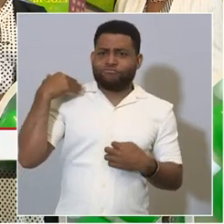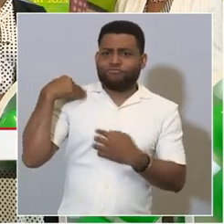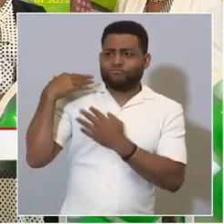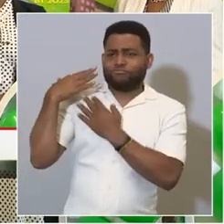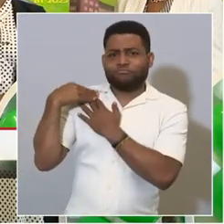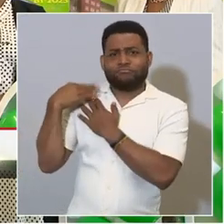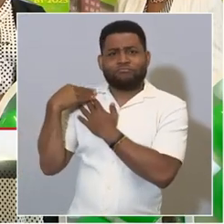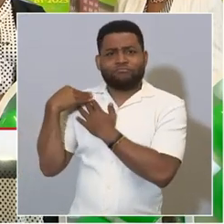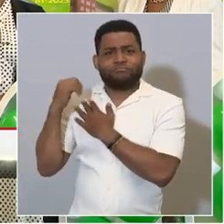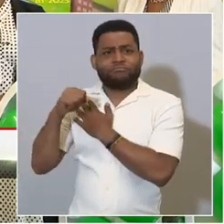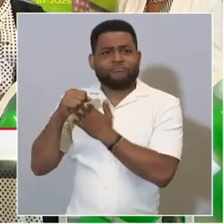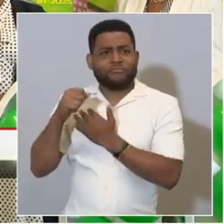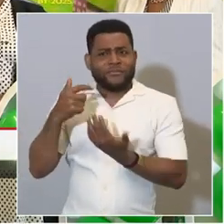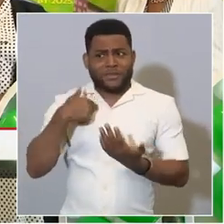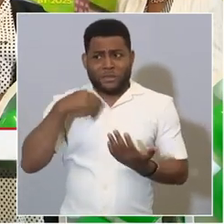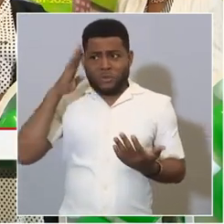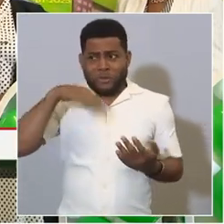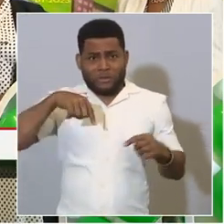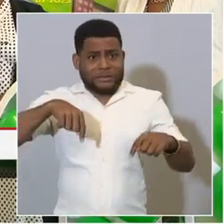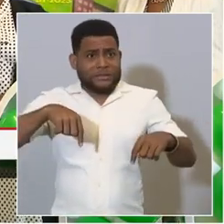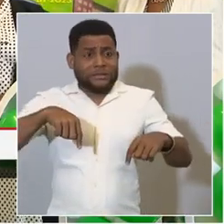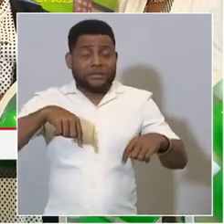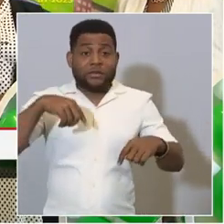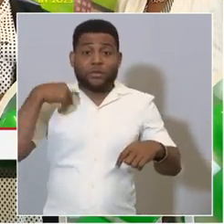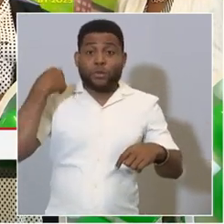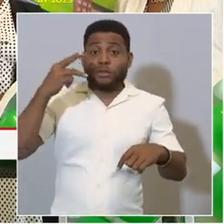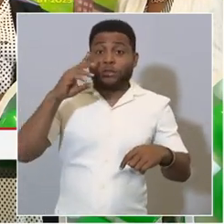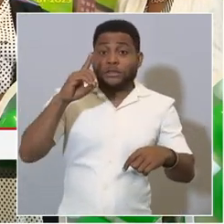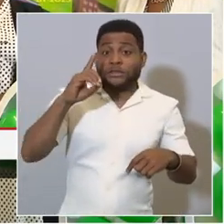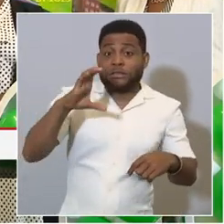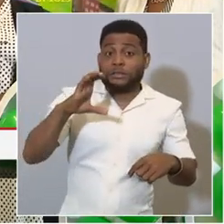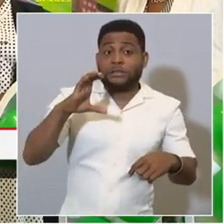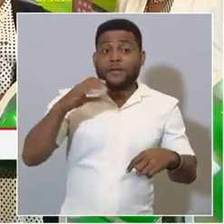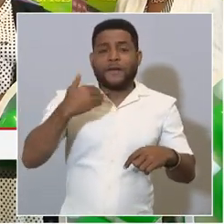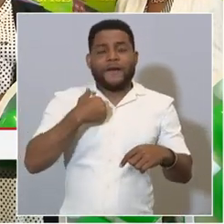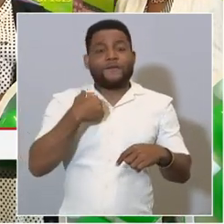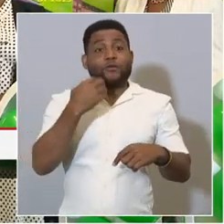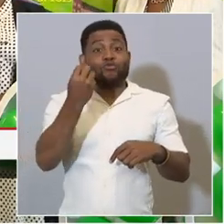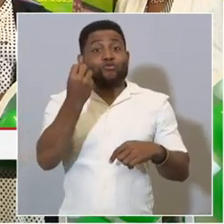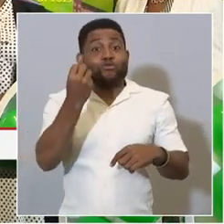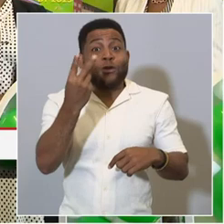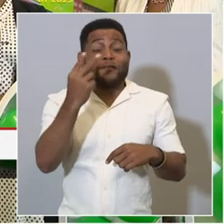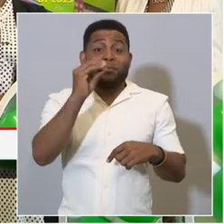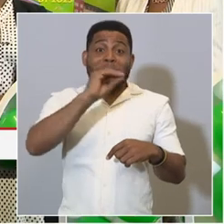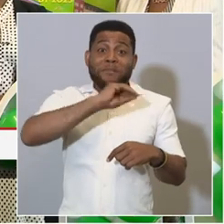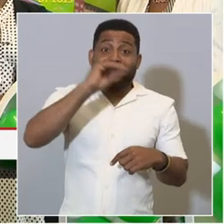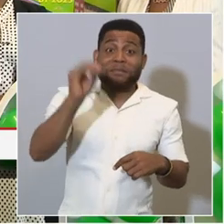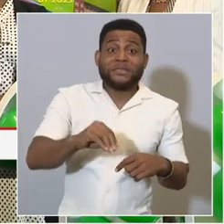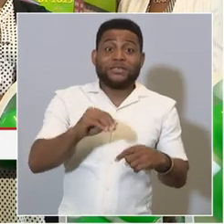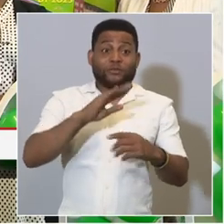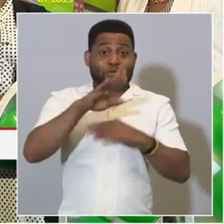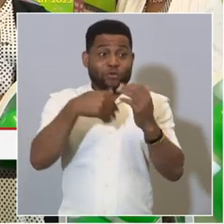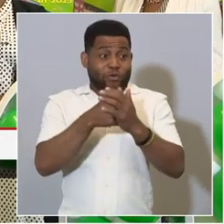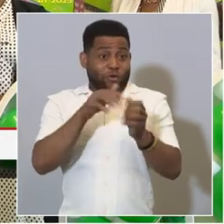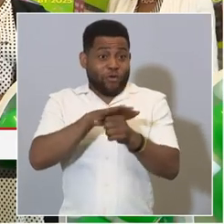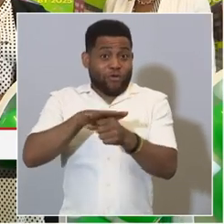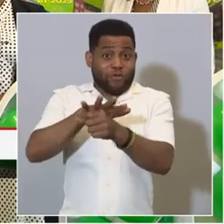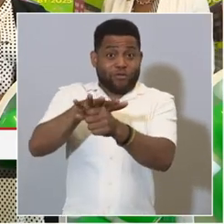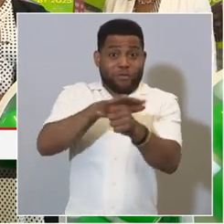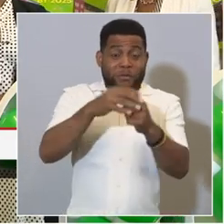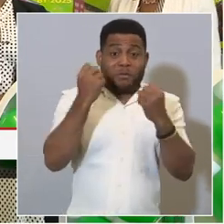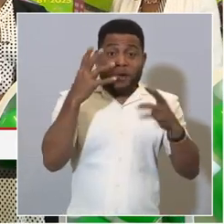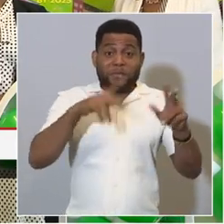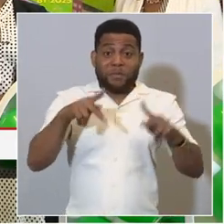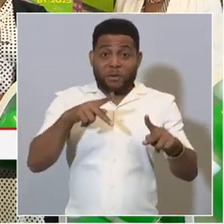region. Washington, D.C. is home to 12% of the region's population. And over the last